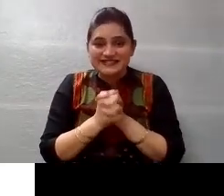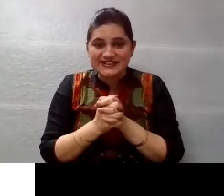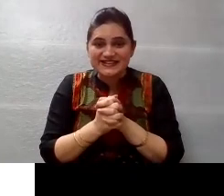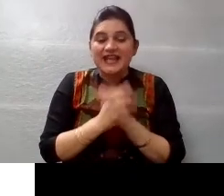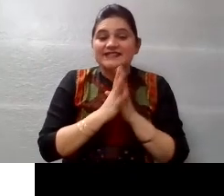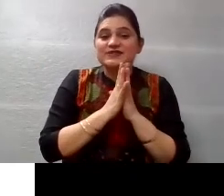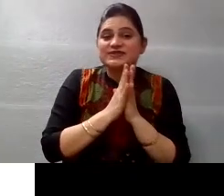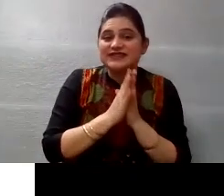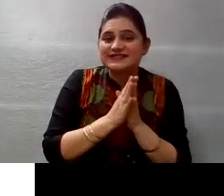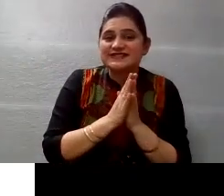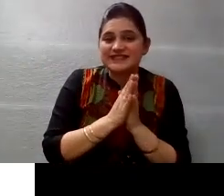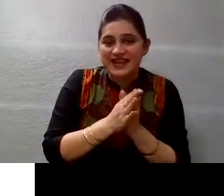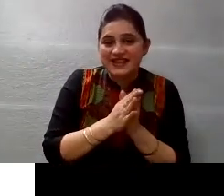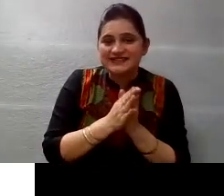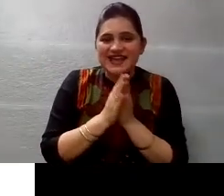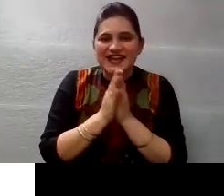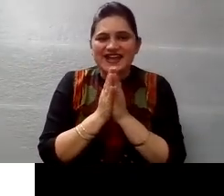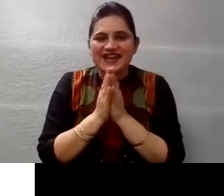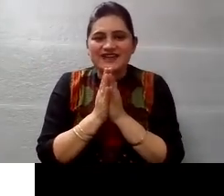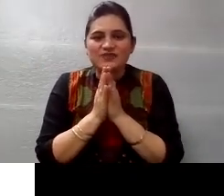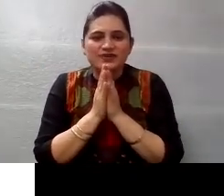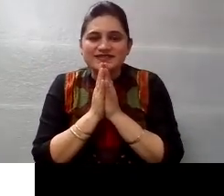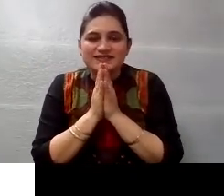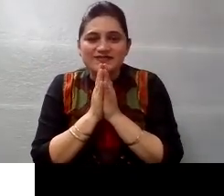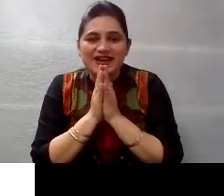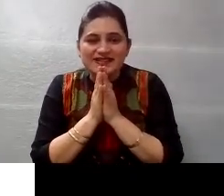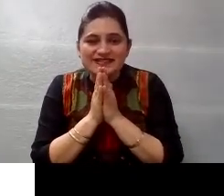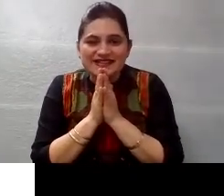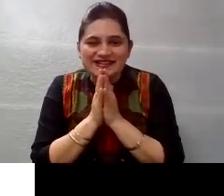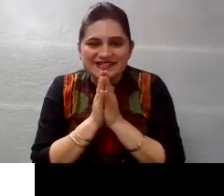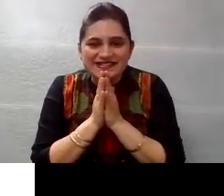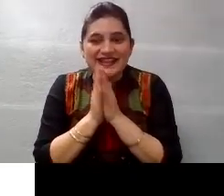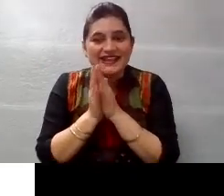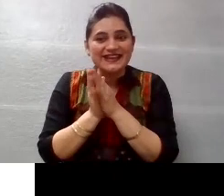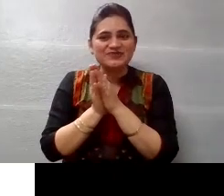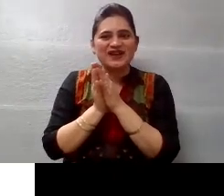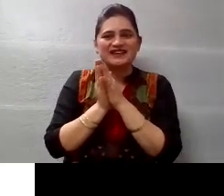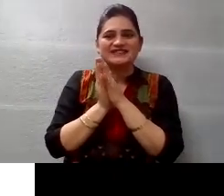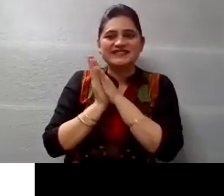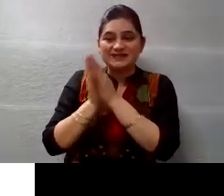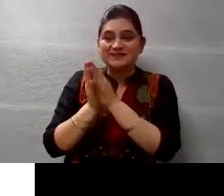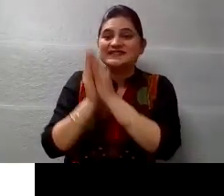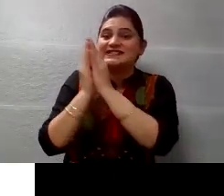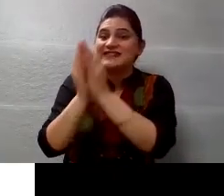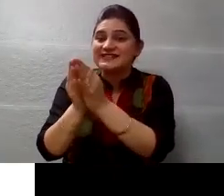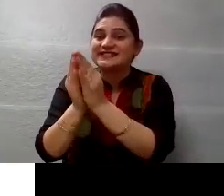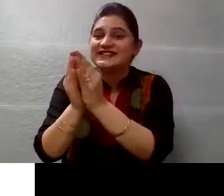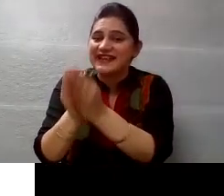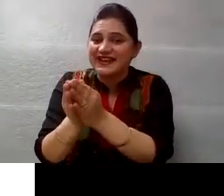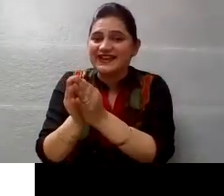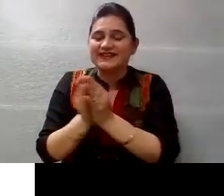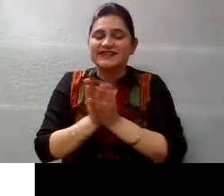60. So six tens. And what is once? Let's see eight ones. That means